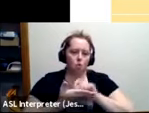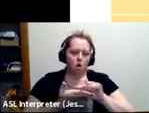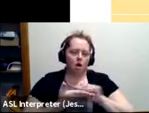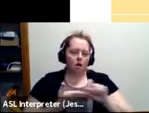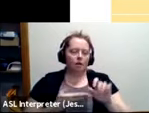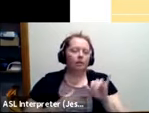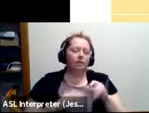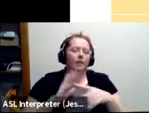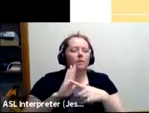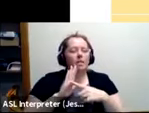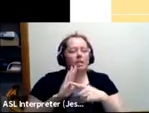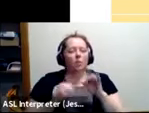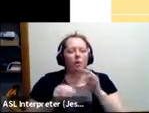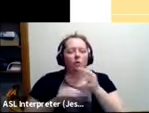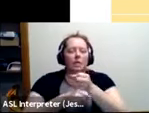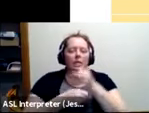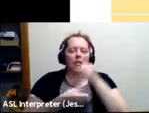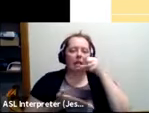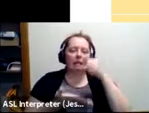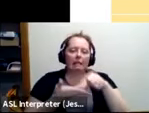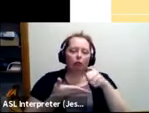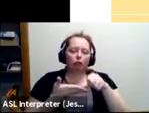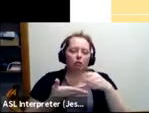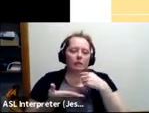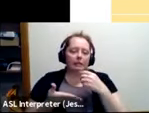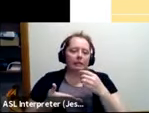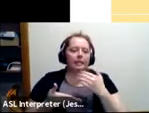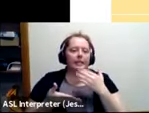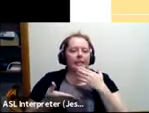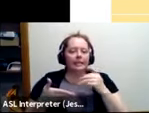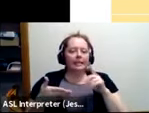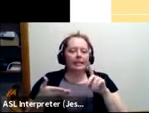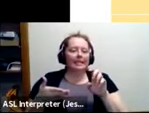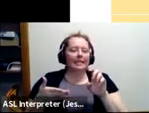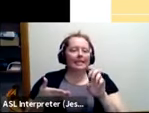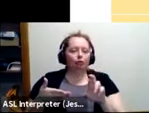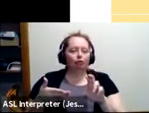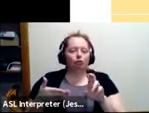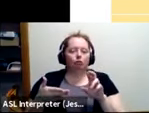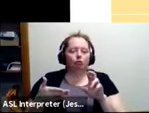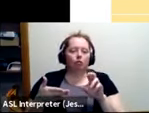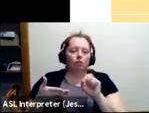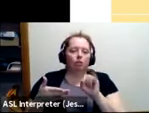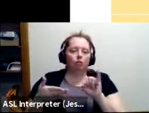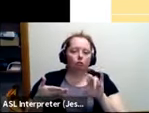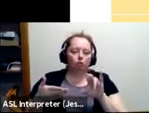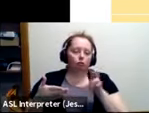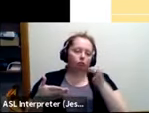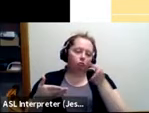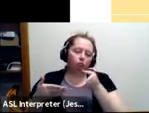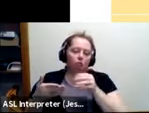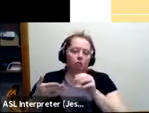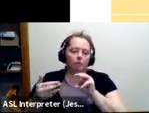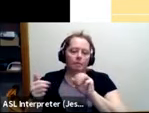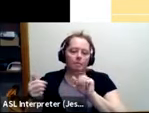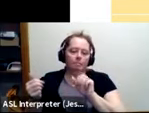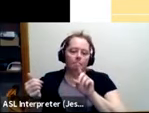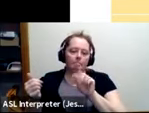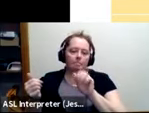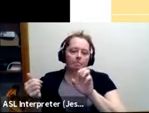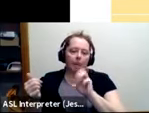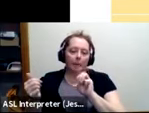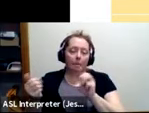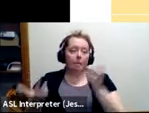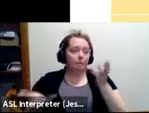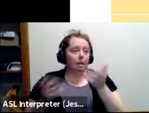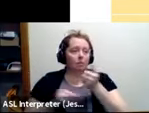and it says, dear sir / madam, and you're thinking, well, I'm not either of those, I would just refer the person the